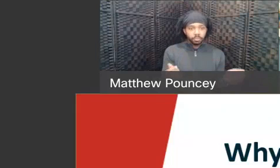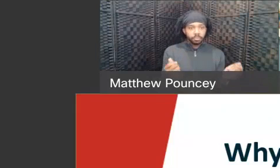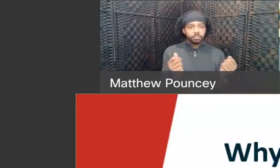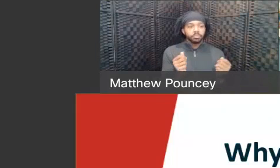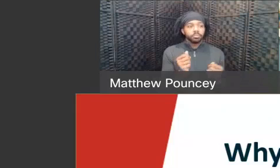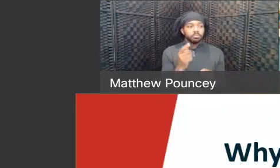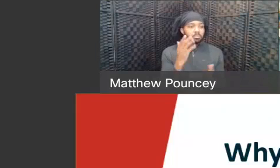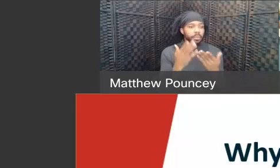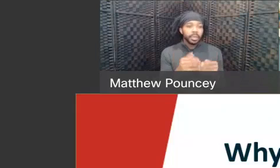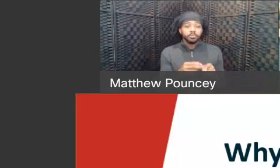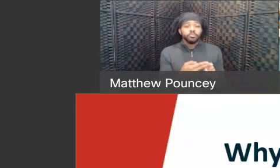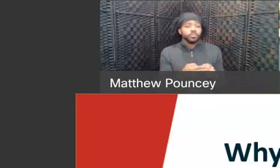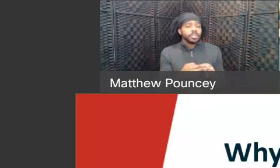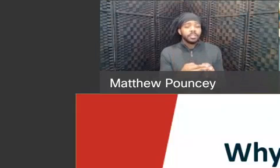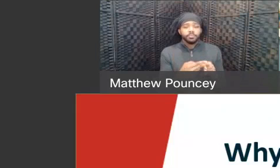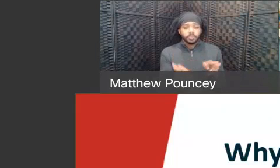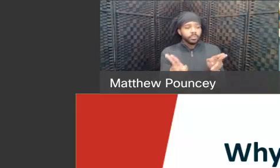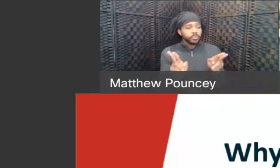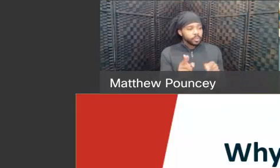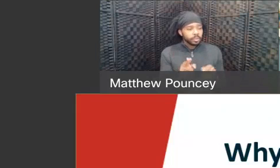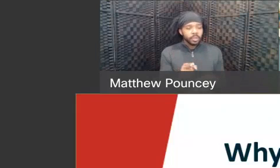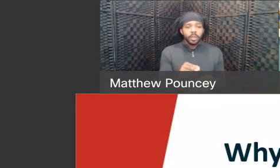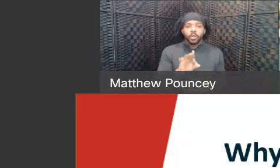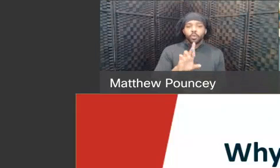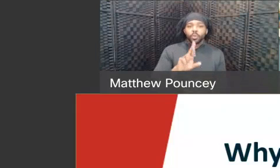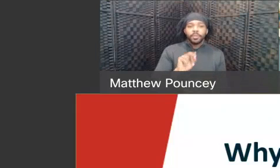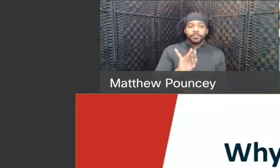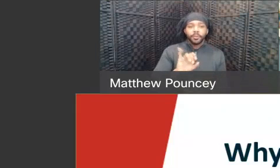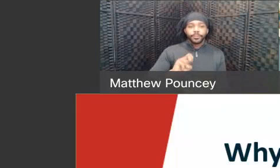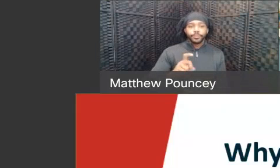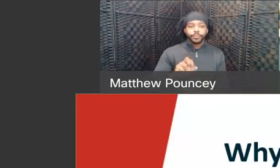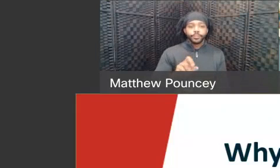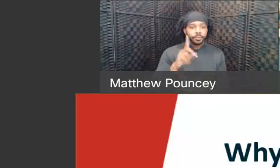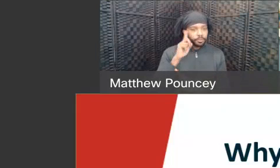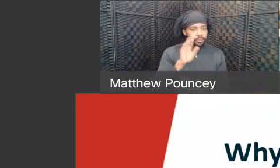just a brief 10-minute refresher before or after your huddles.